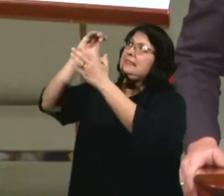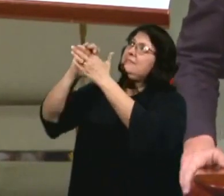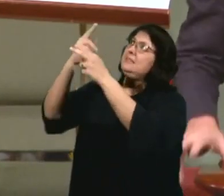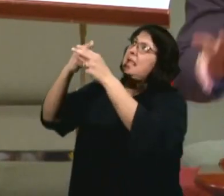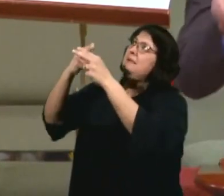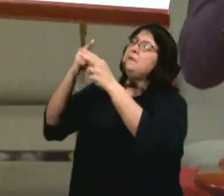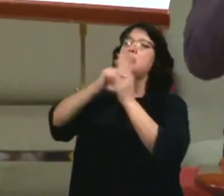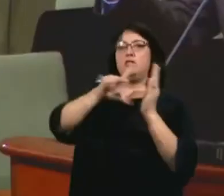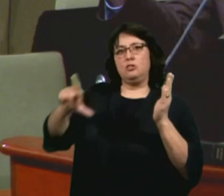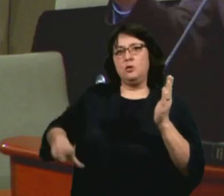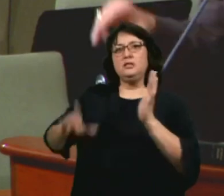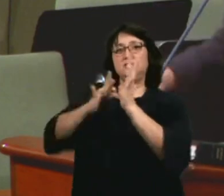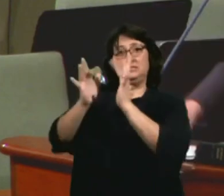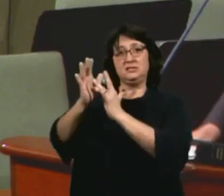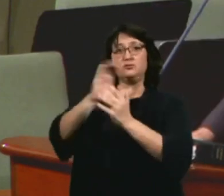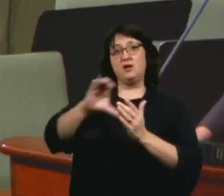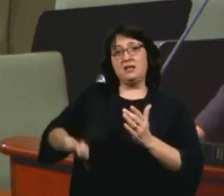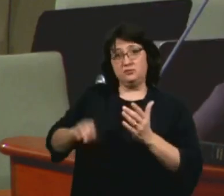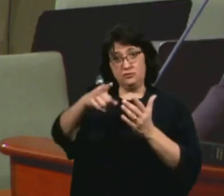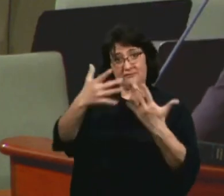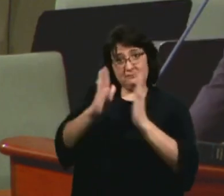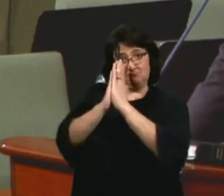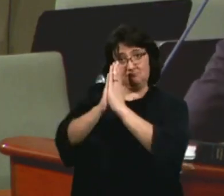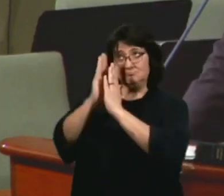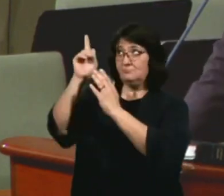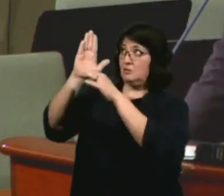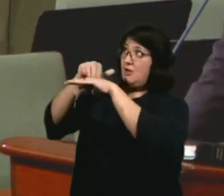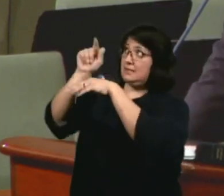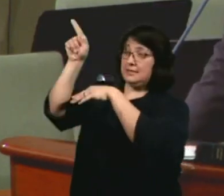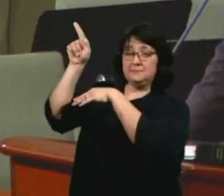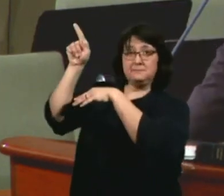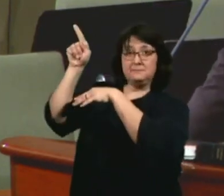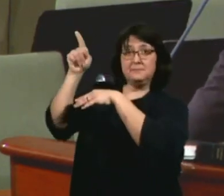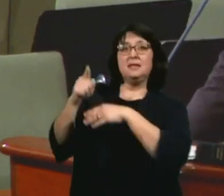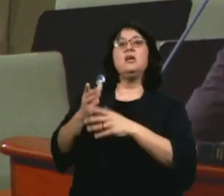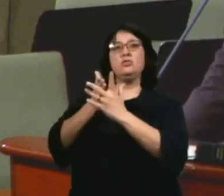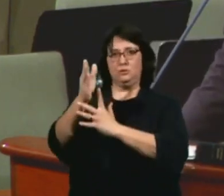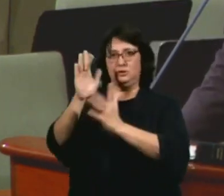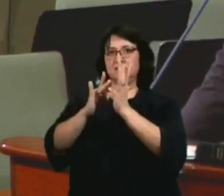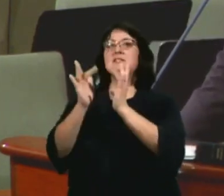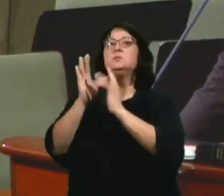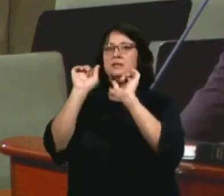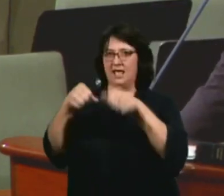Jesus Christ, and have you called upon Him? Only through Jesus we can have eternal